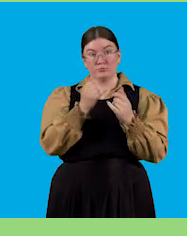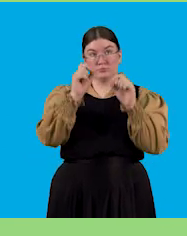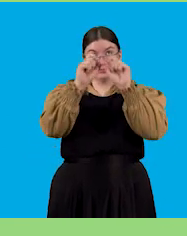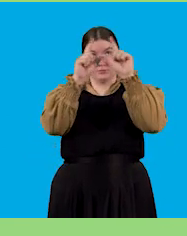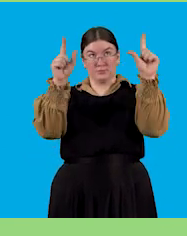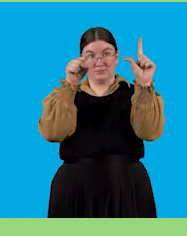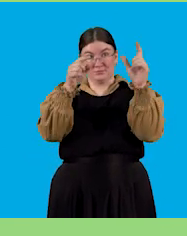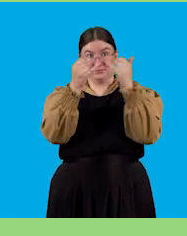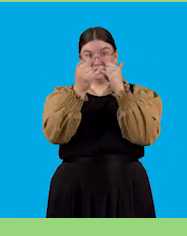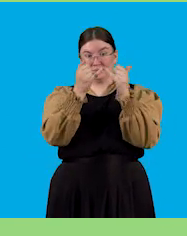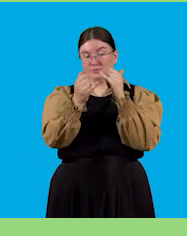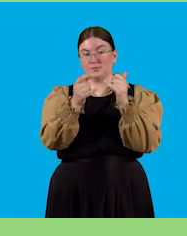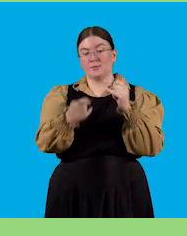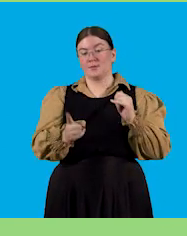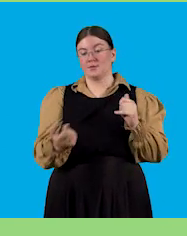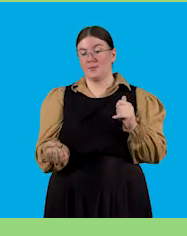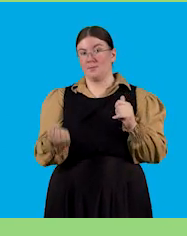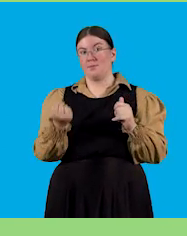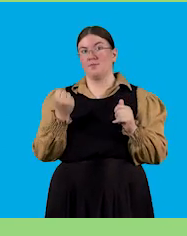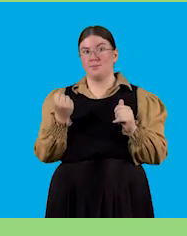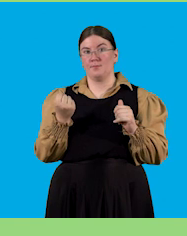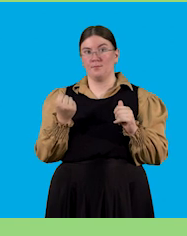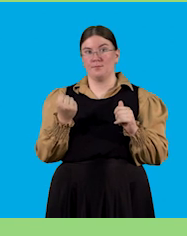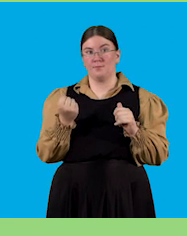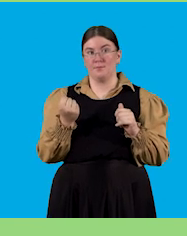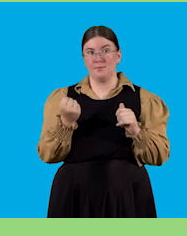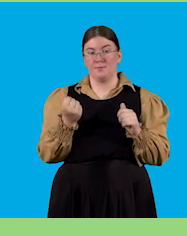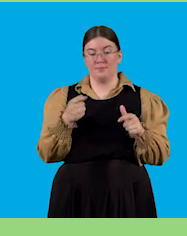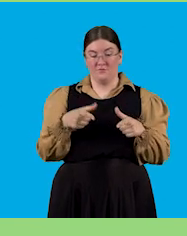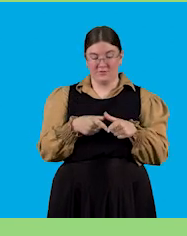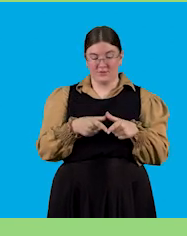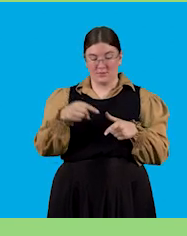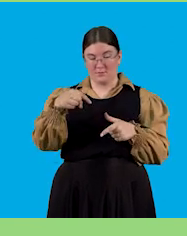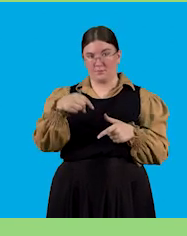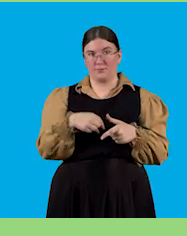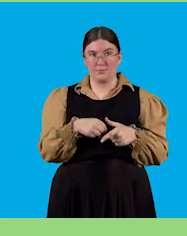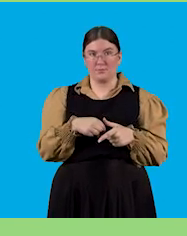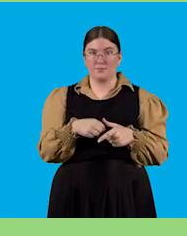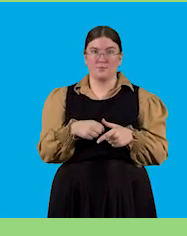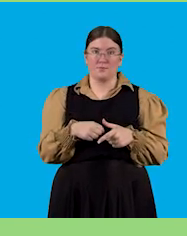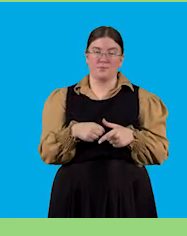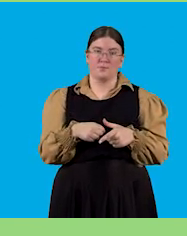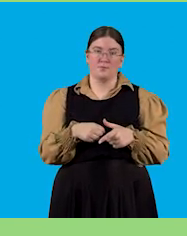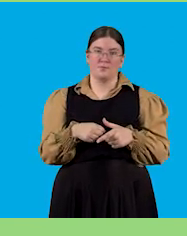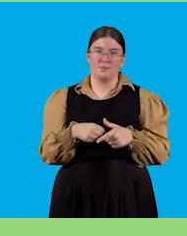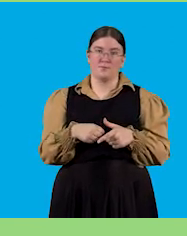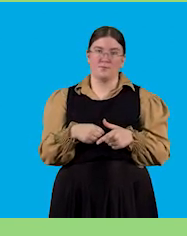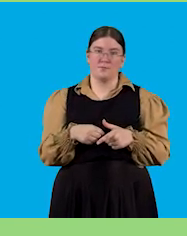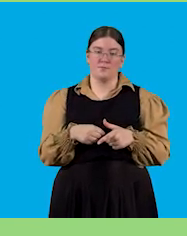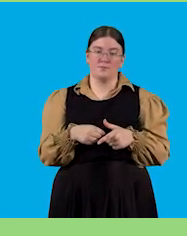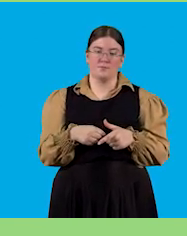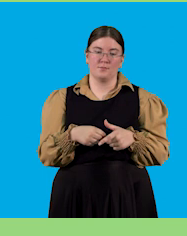copulation, the penis stands upright, it is erect, it is inserted into the female's vagina,